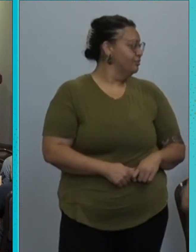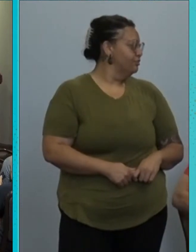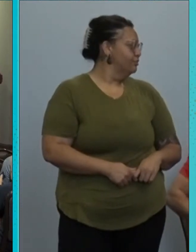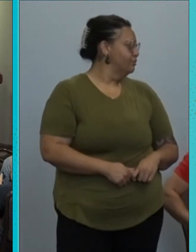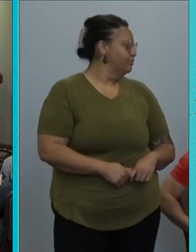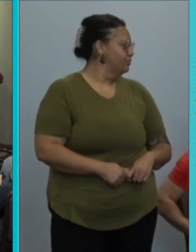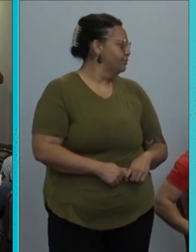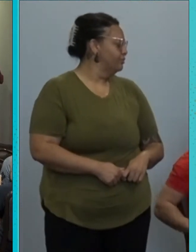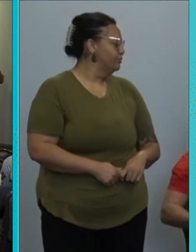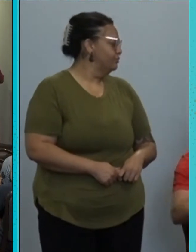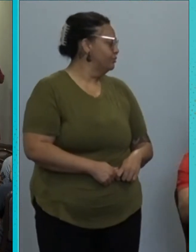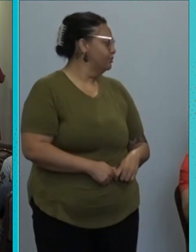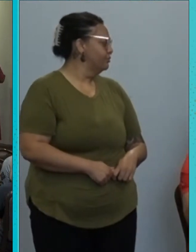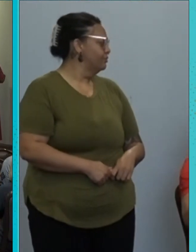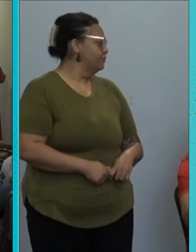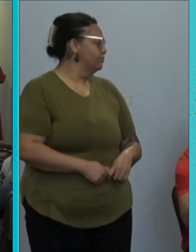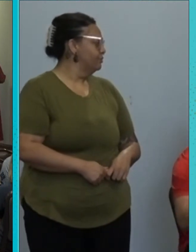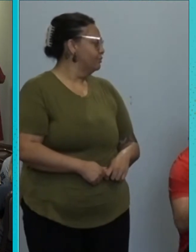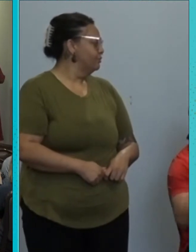Okay.